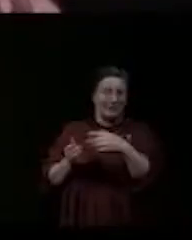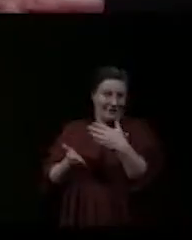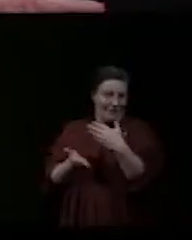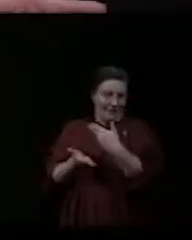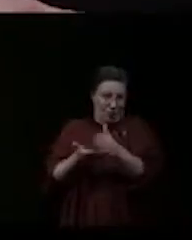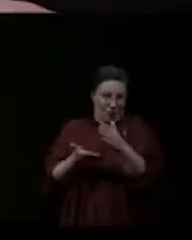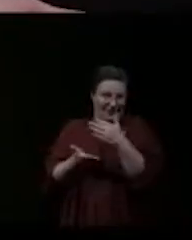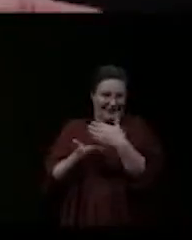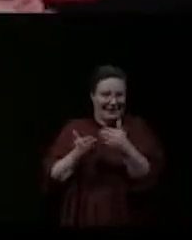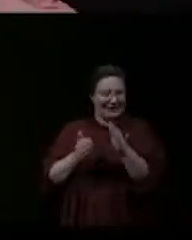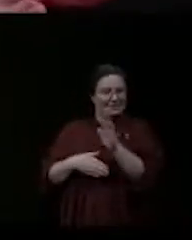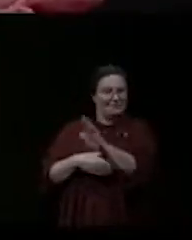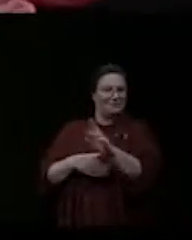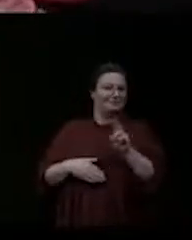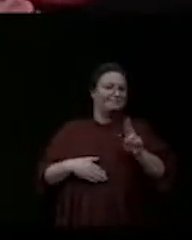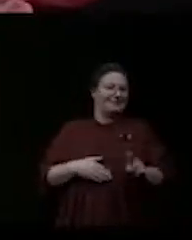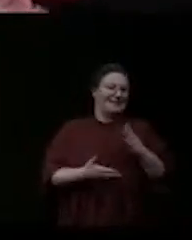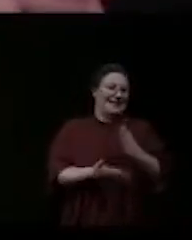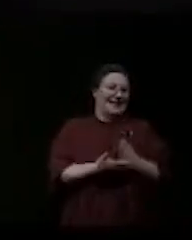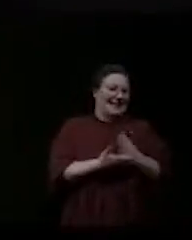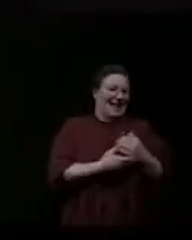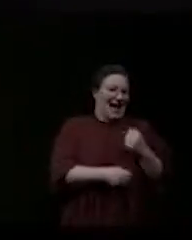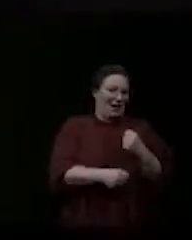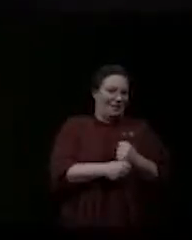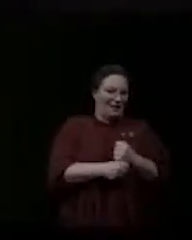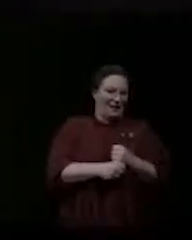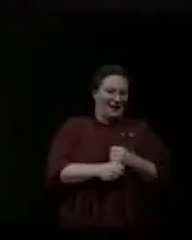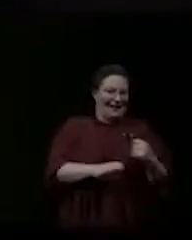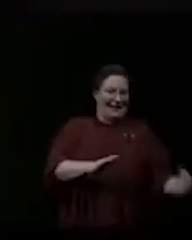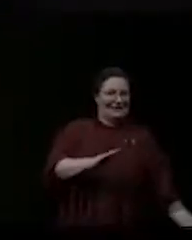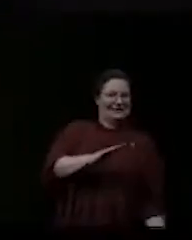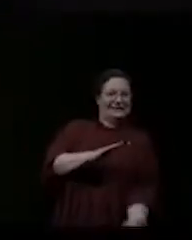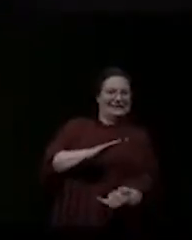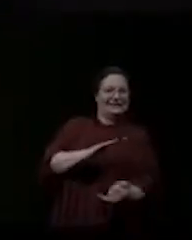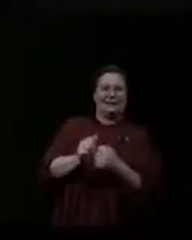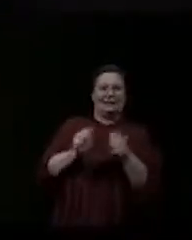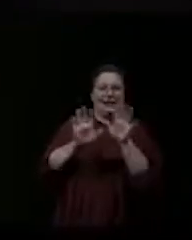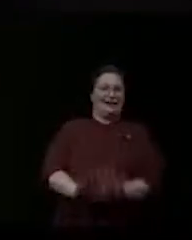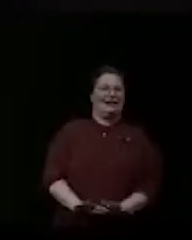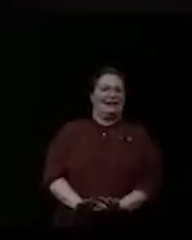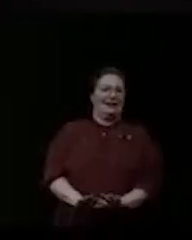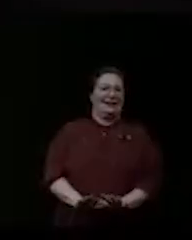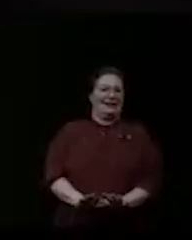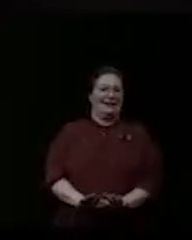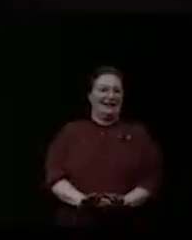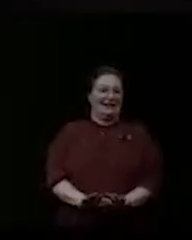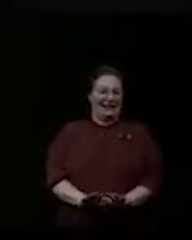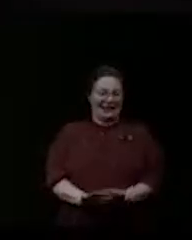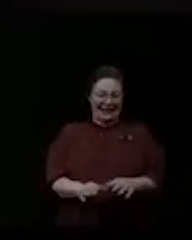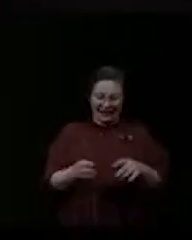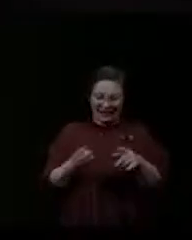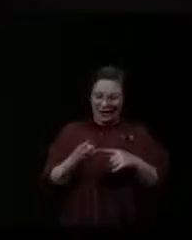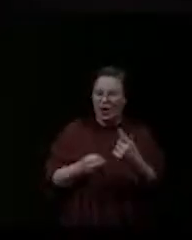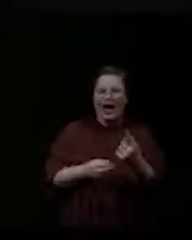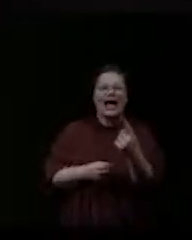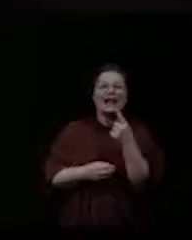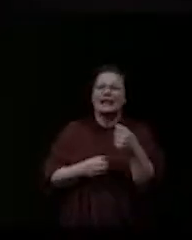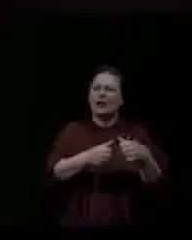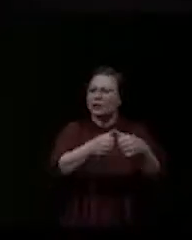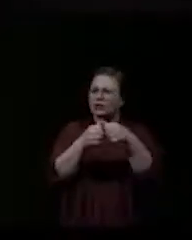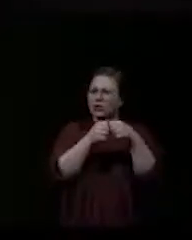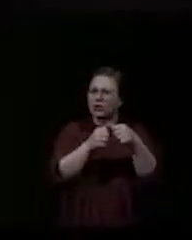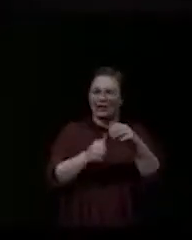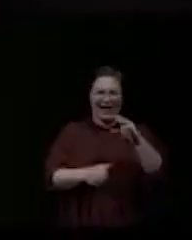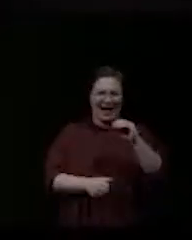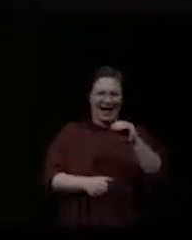continuing to do her work, but in secret. And then there was another organization, I think